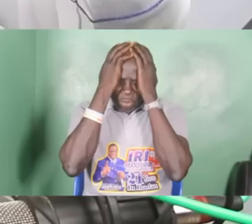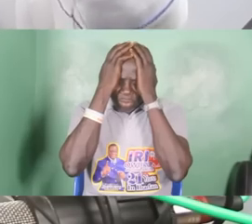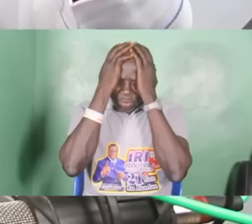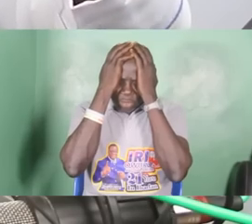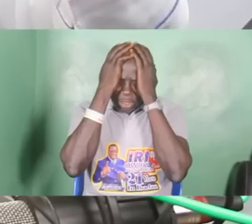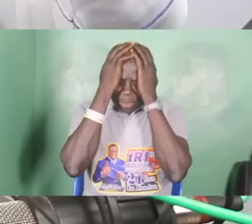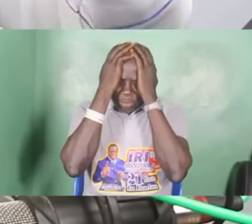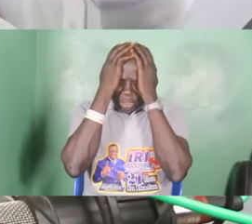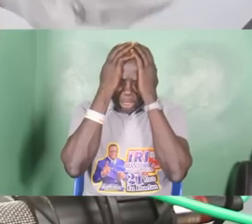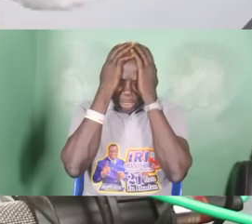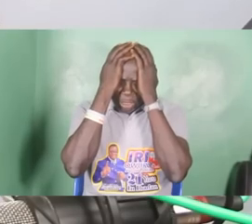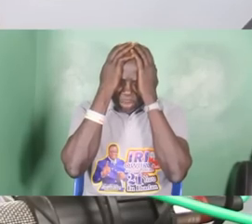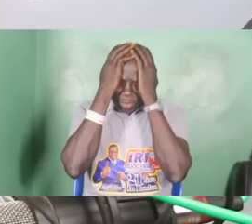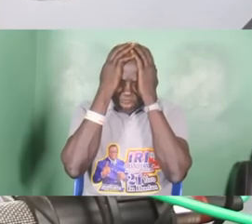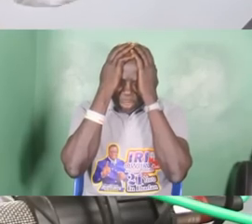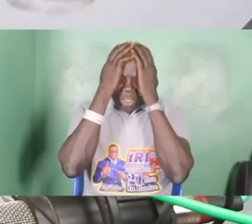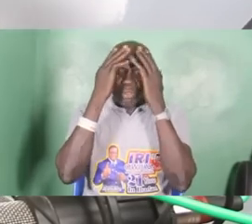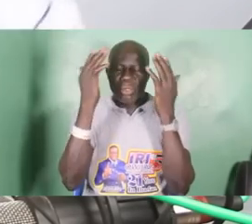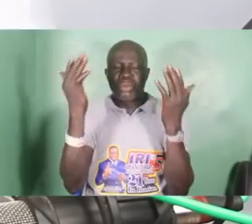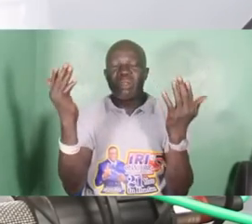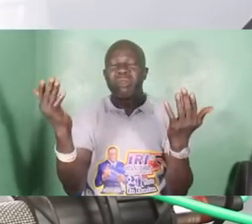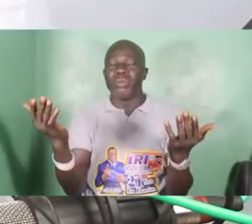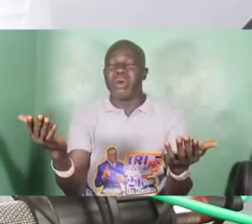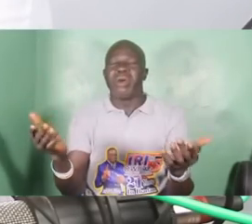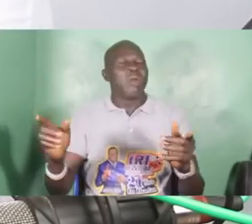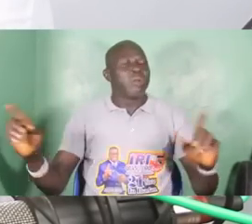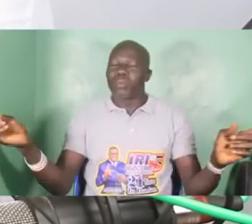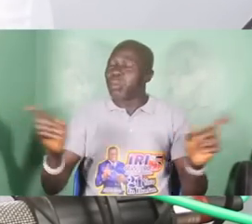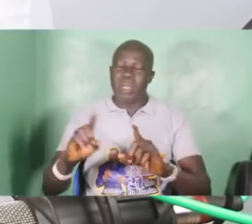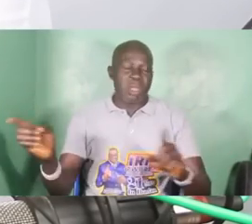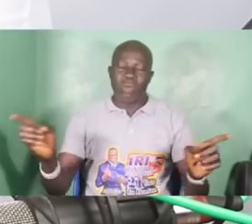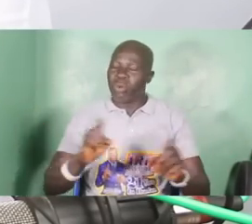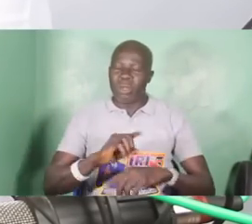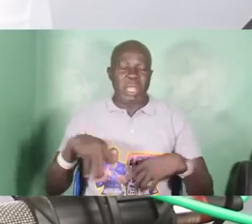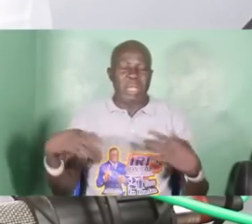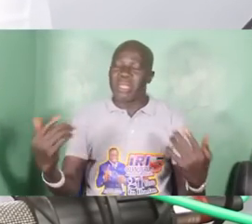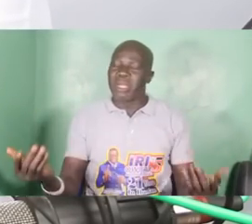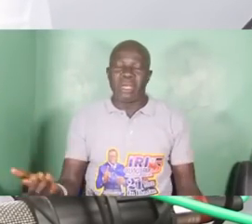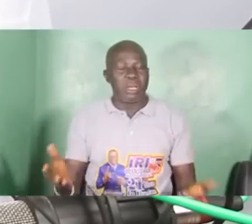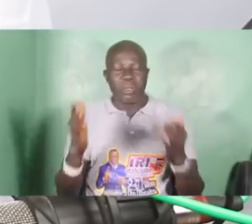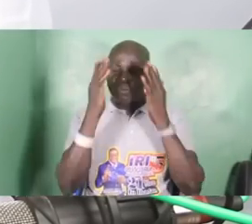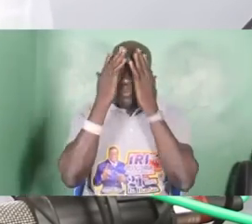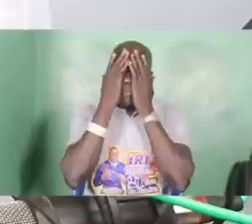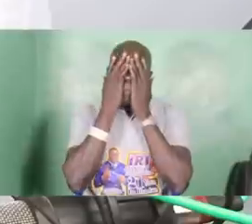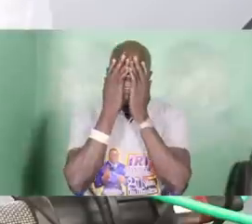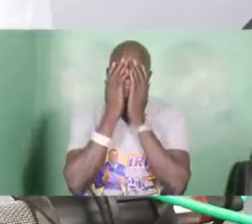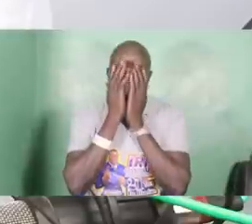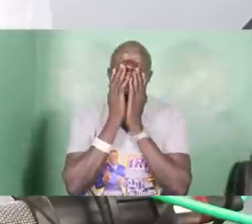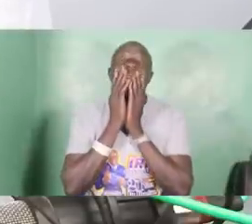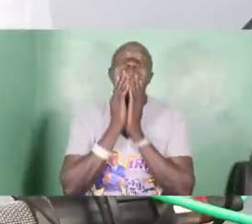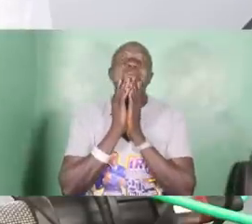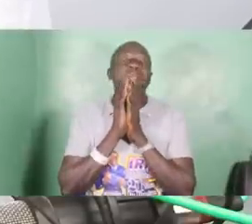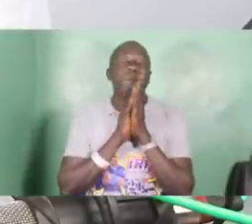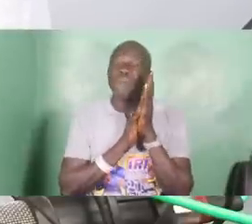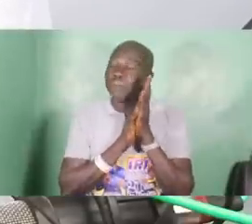Oluwa. Lumi lumi jenu. Oshatimo, baby o leni kon. Lumi